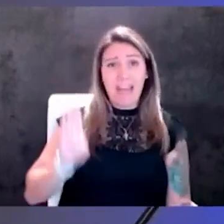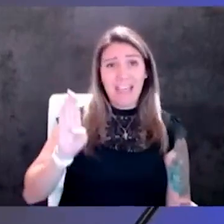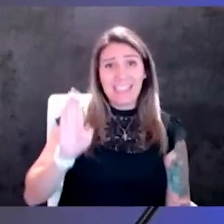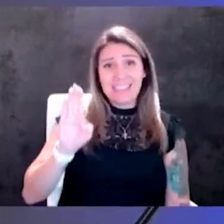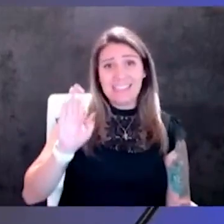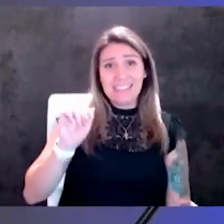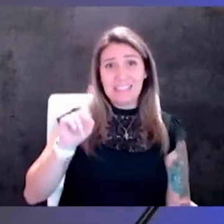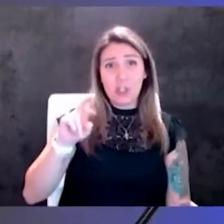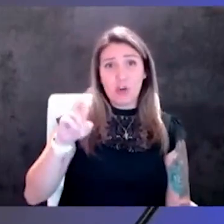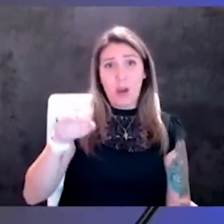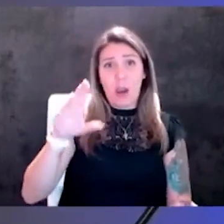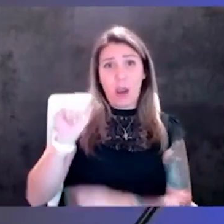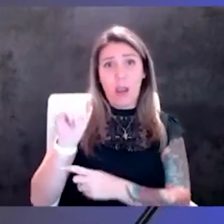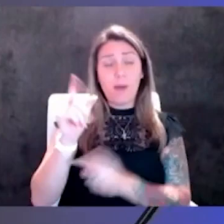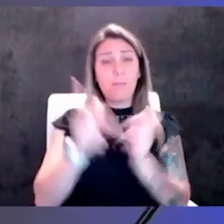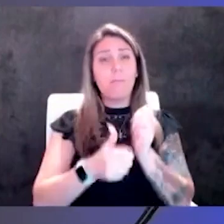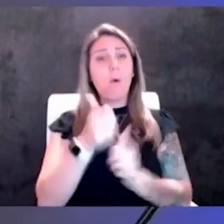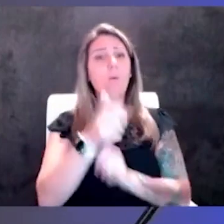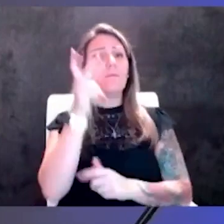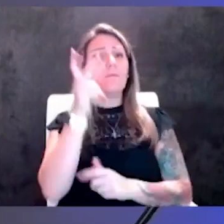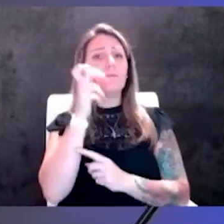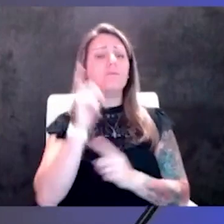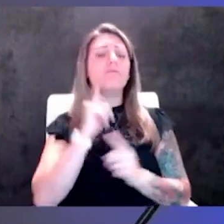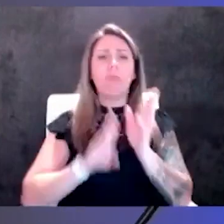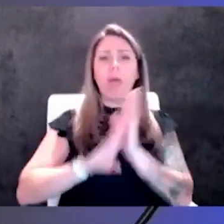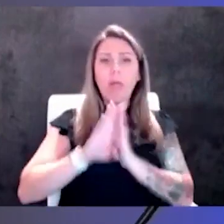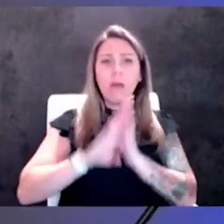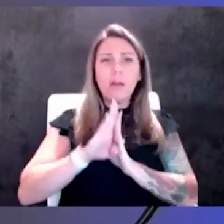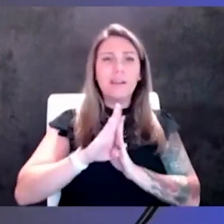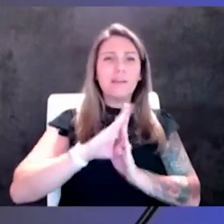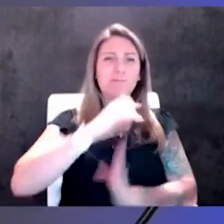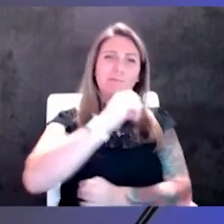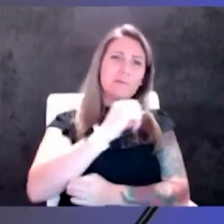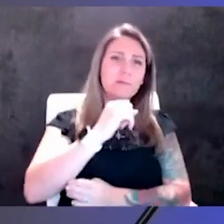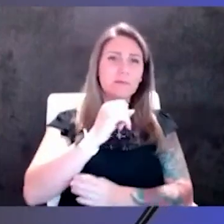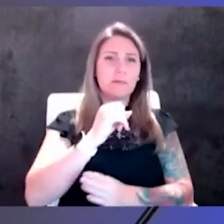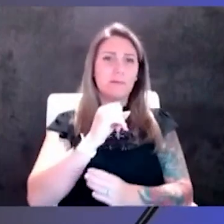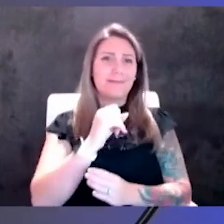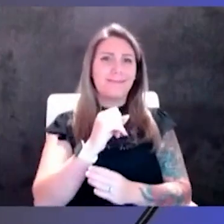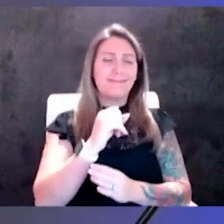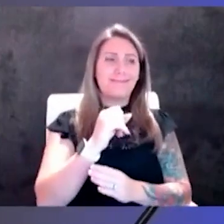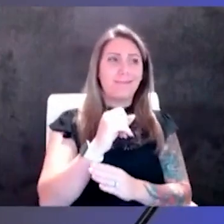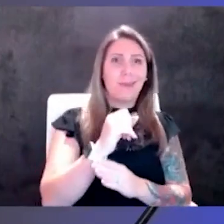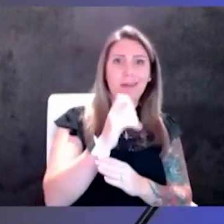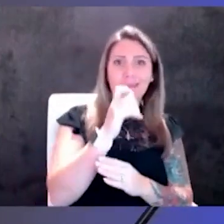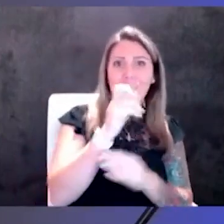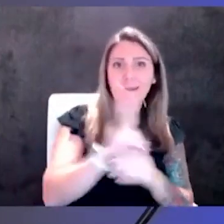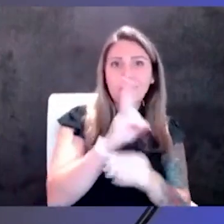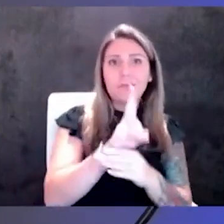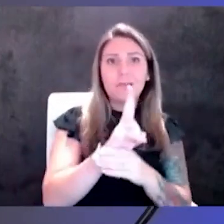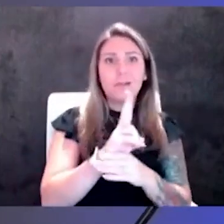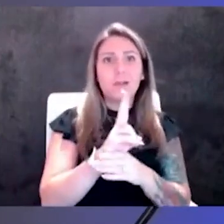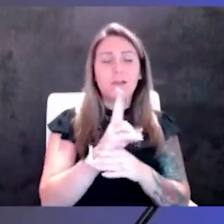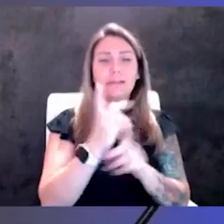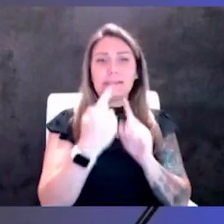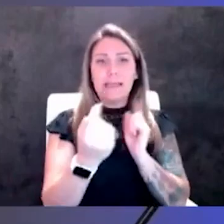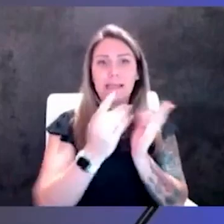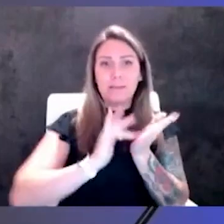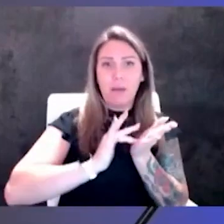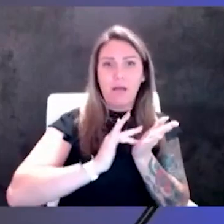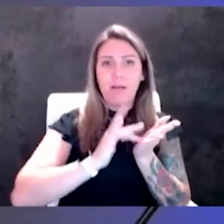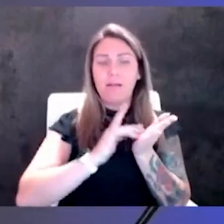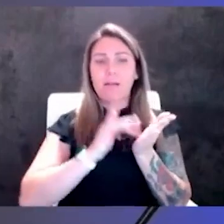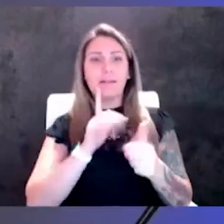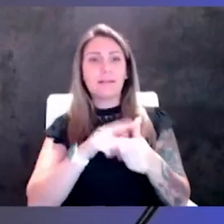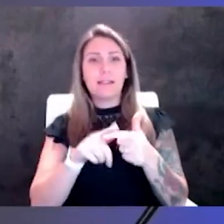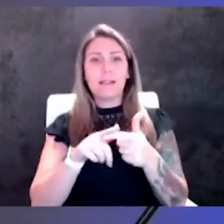have heard, bacteria have developed resistance to the antibiotics that we have. And so we continually have to produce more